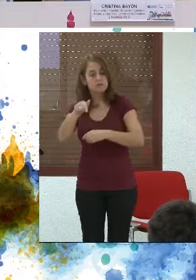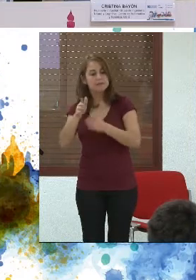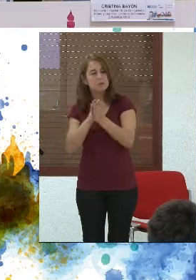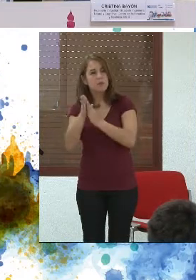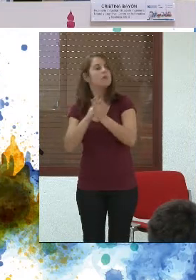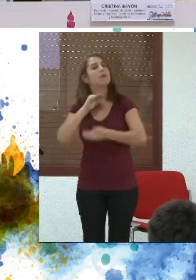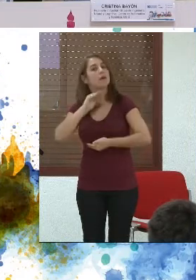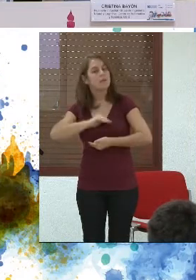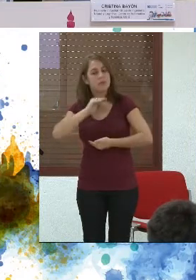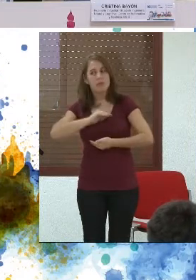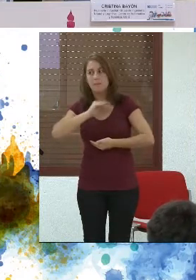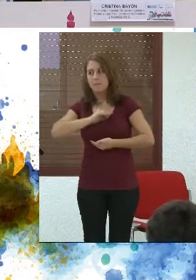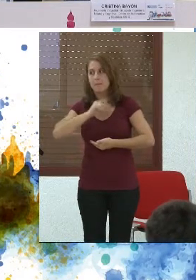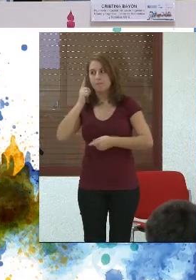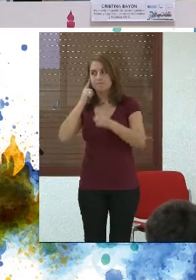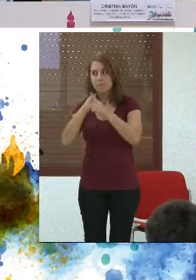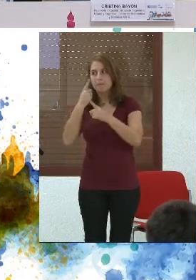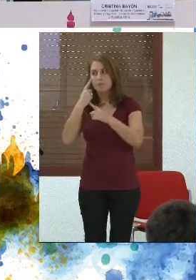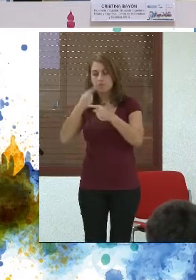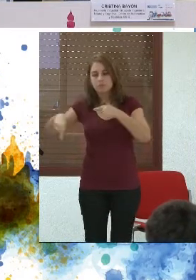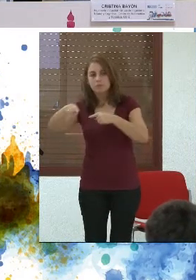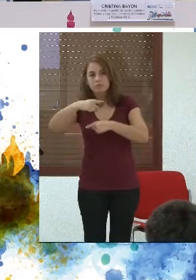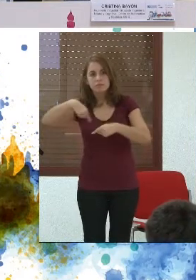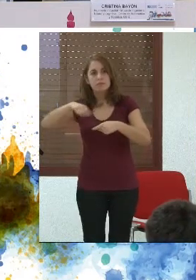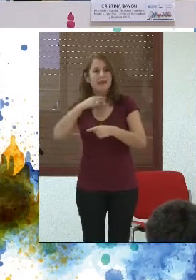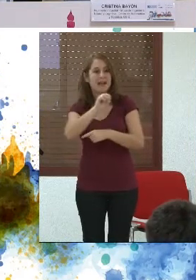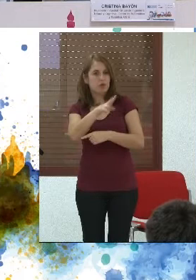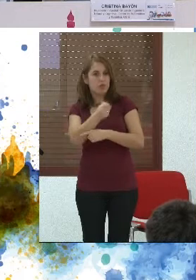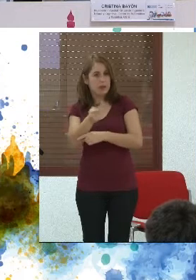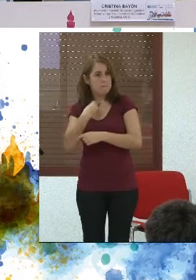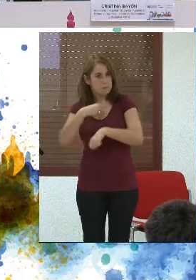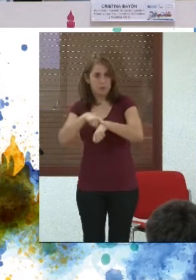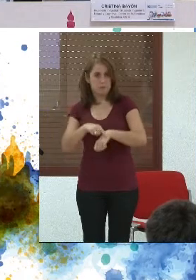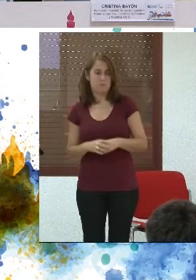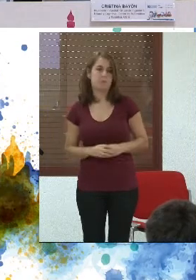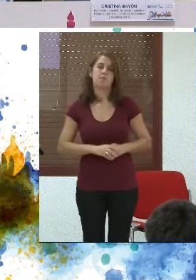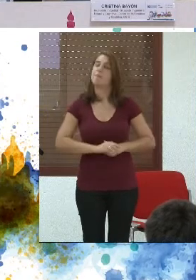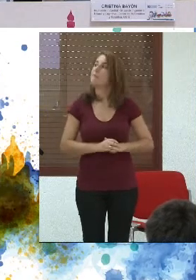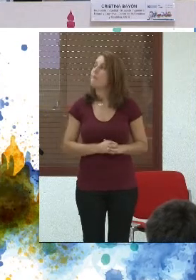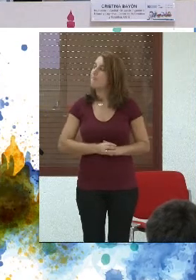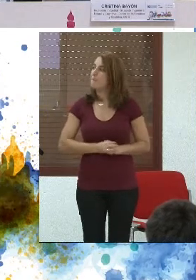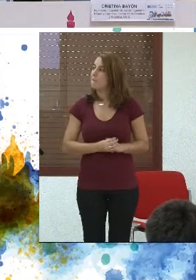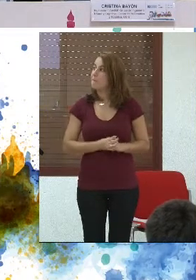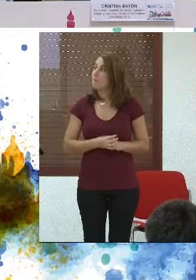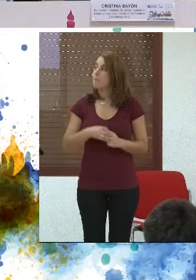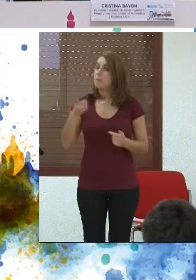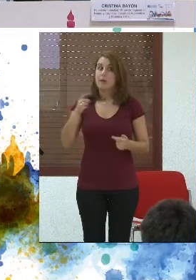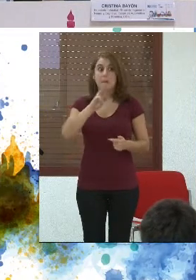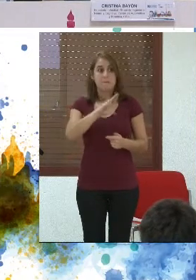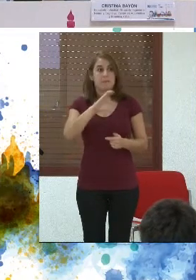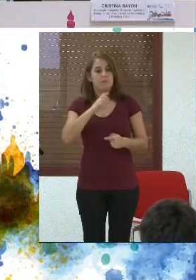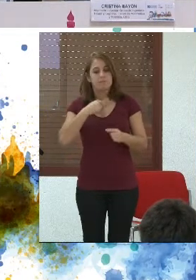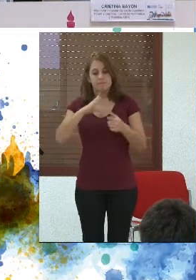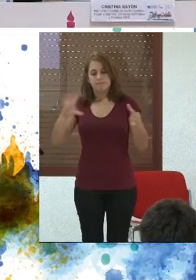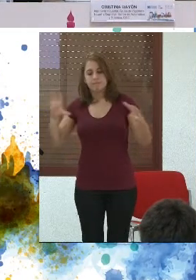stimulator which can deliver current in 14 different channels at the same time. The PC